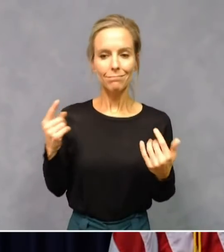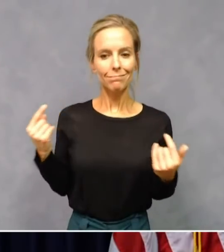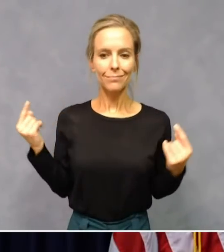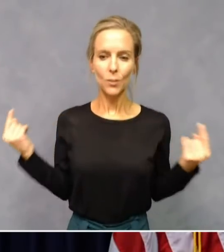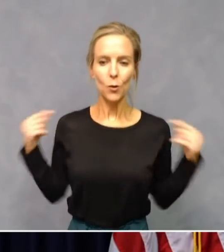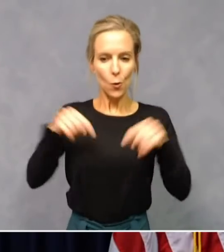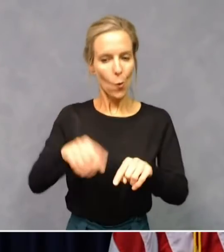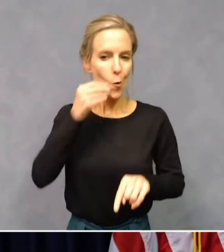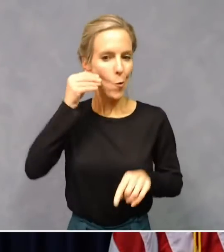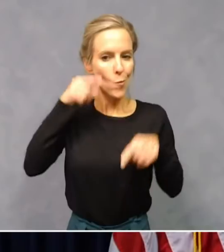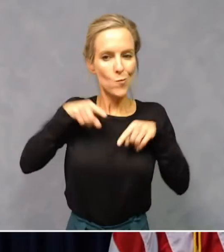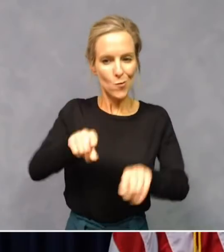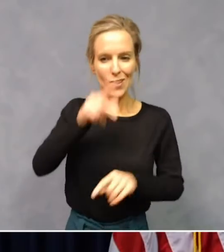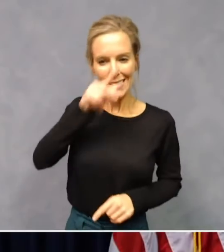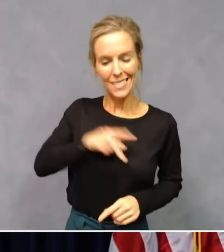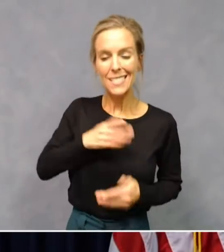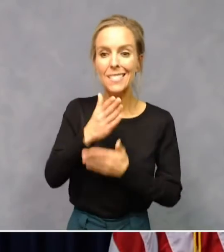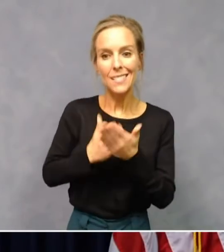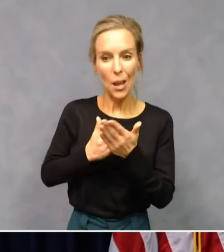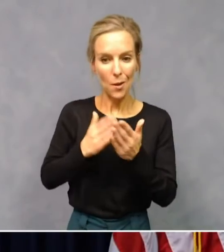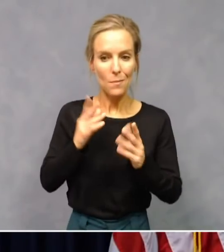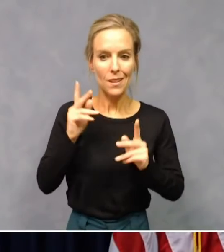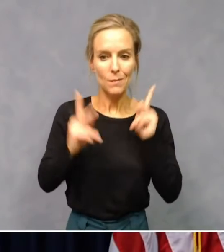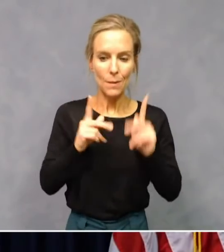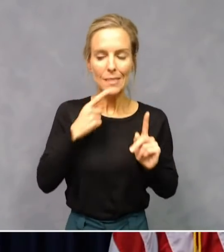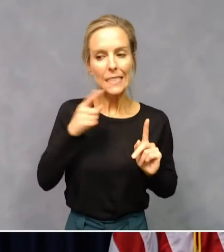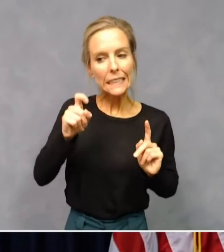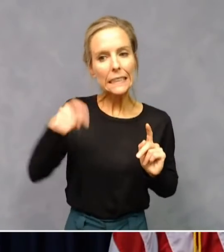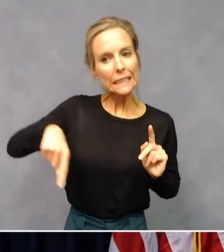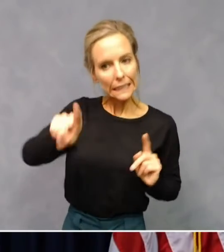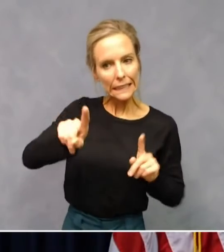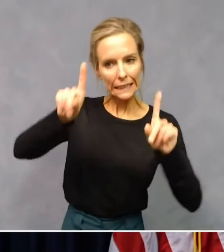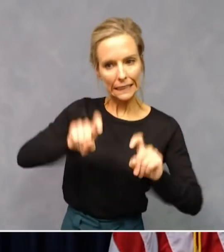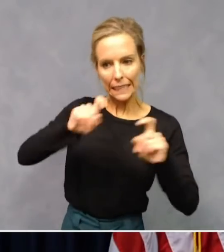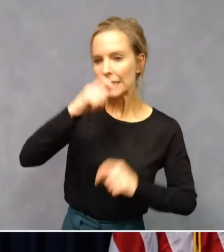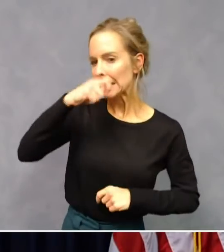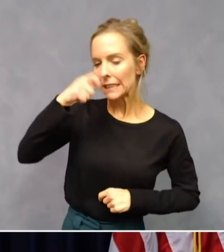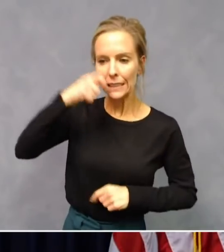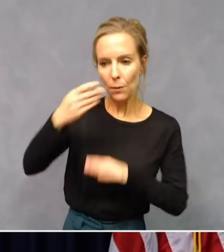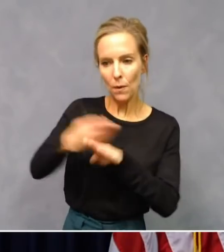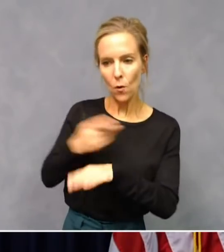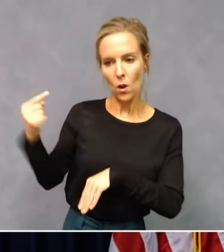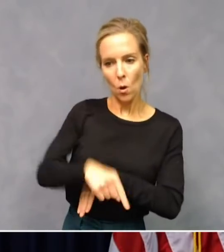are recommending the students be tested. Do you think they should even be coming home for Thanksgiving?